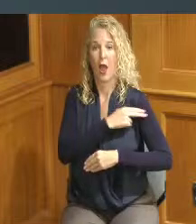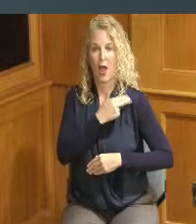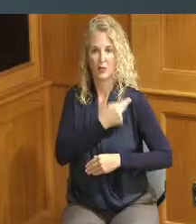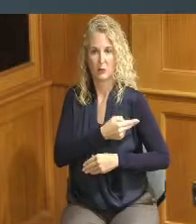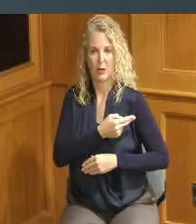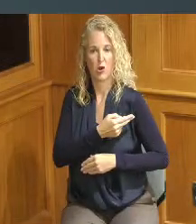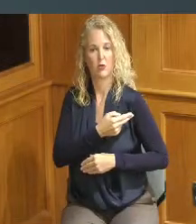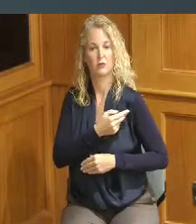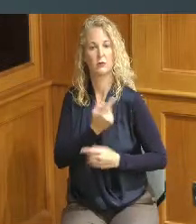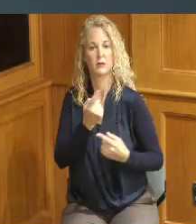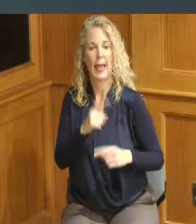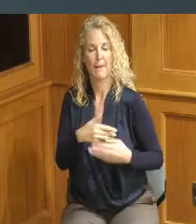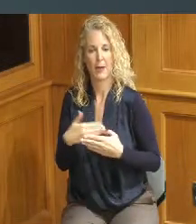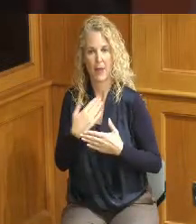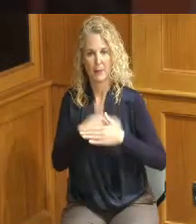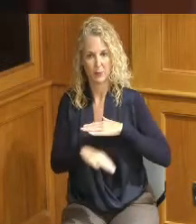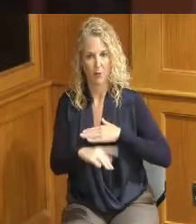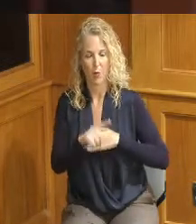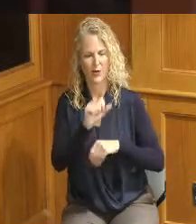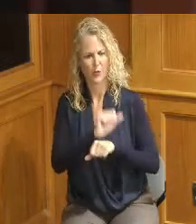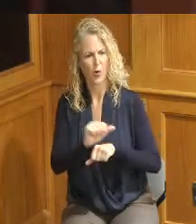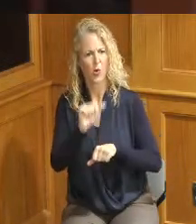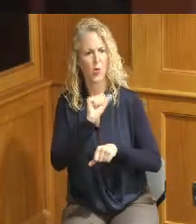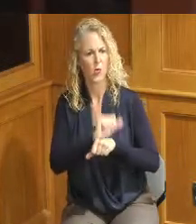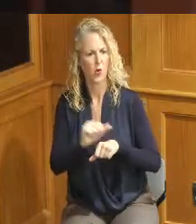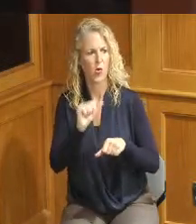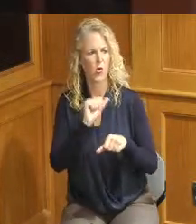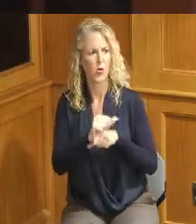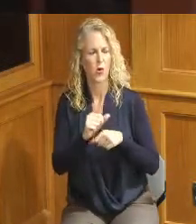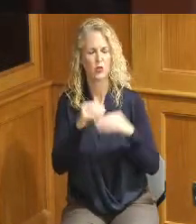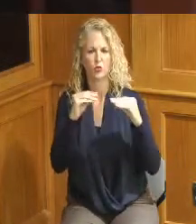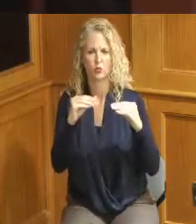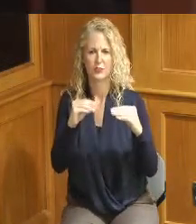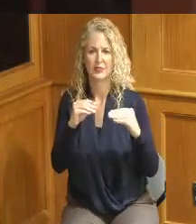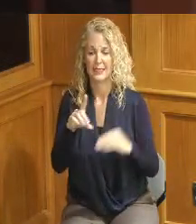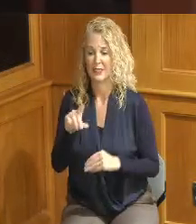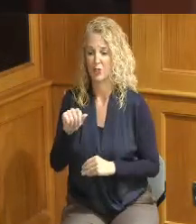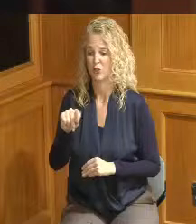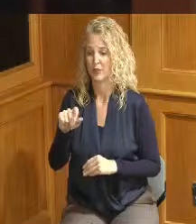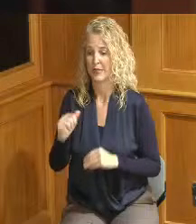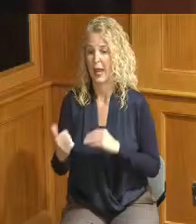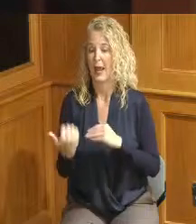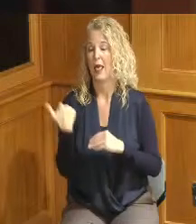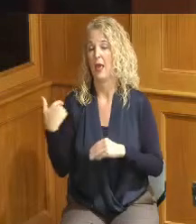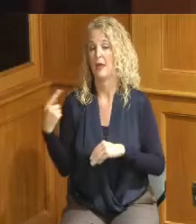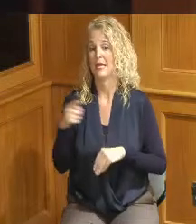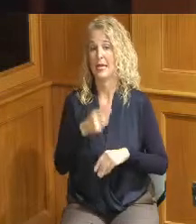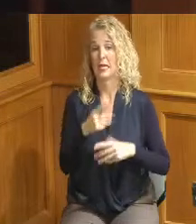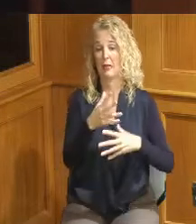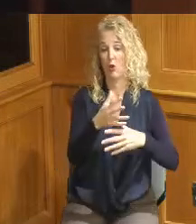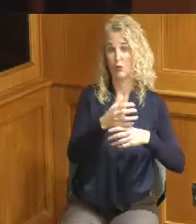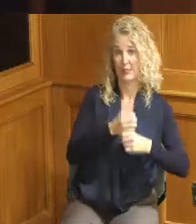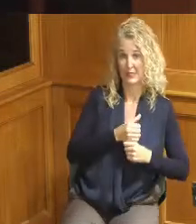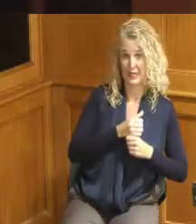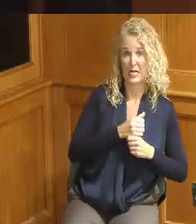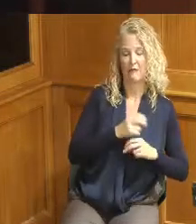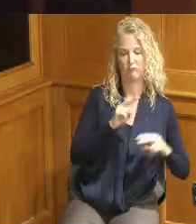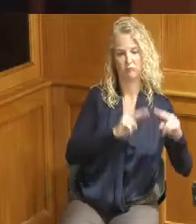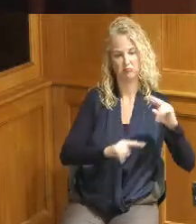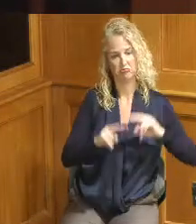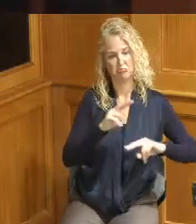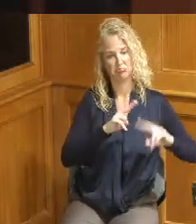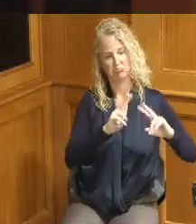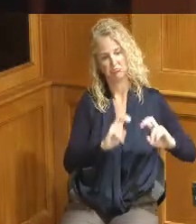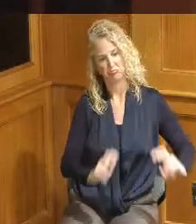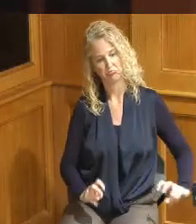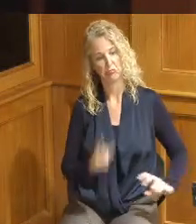hospitals. He worked to design the back-end process by which data submitted by hospital systems is scored and